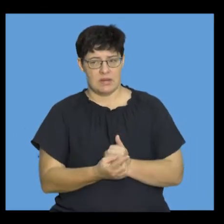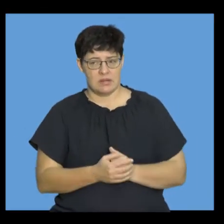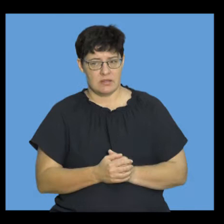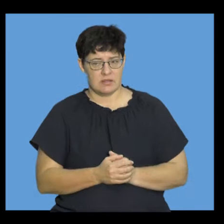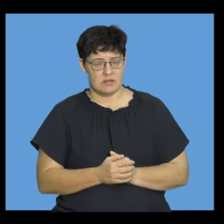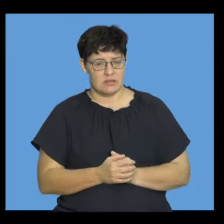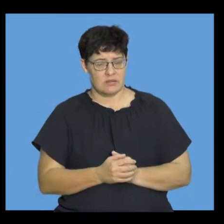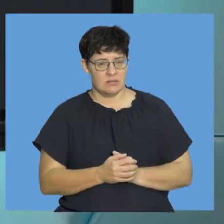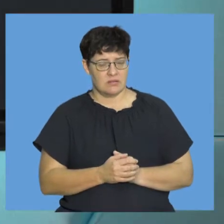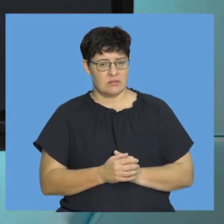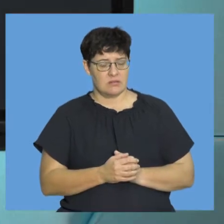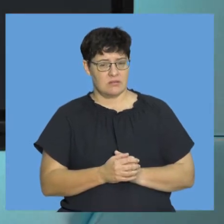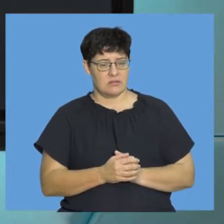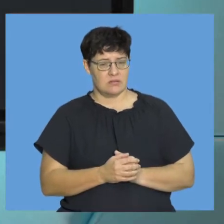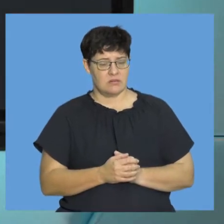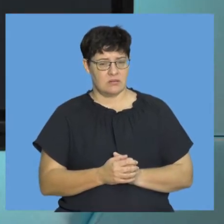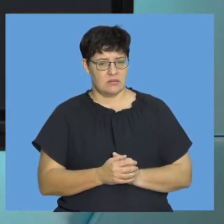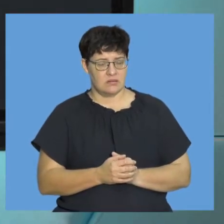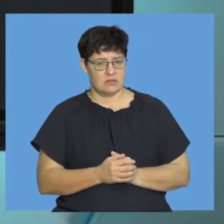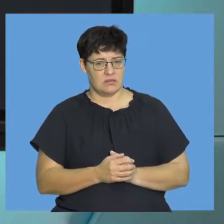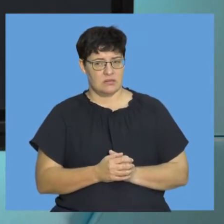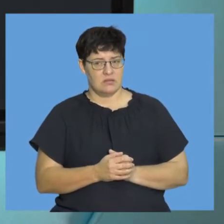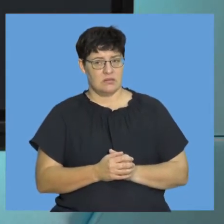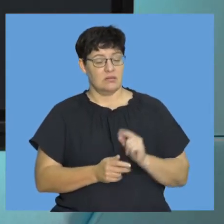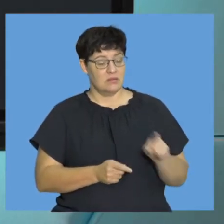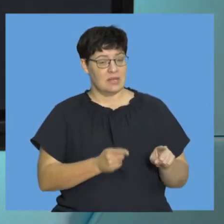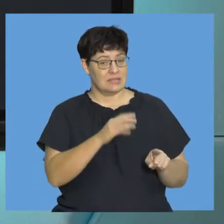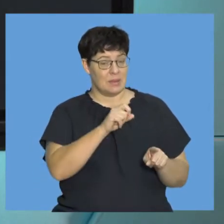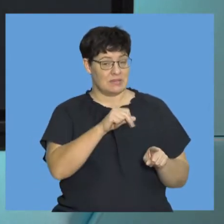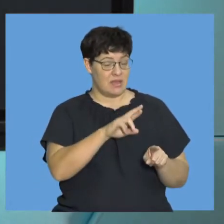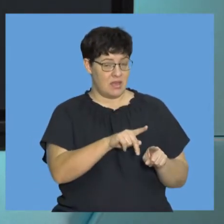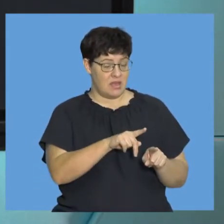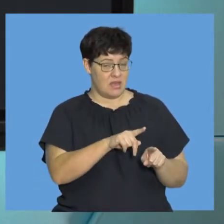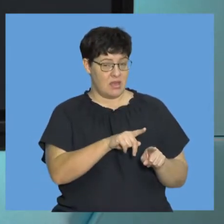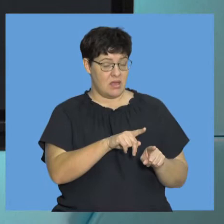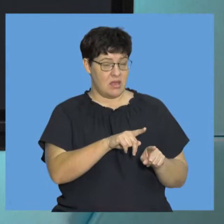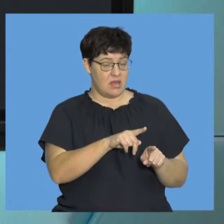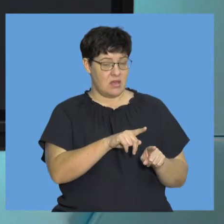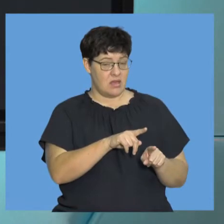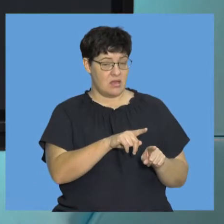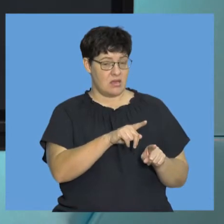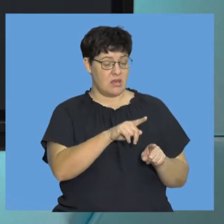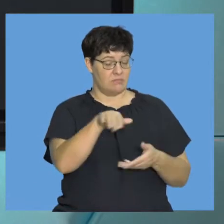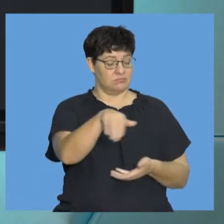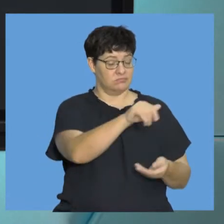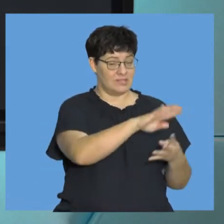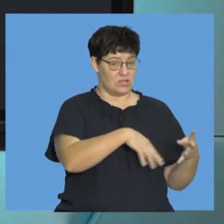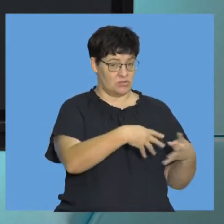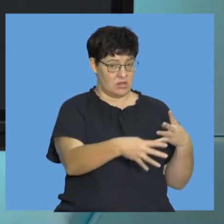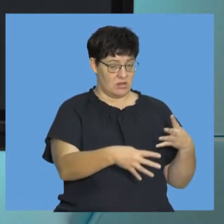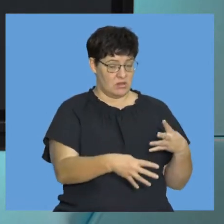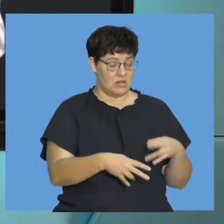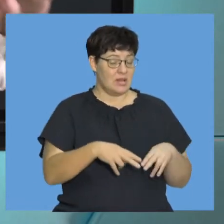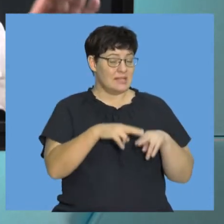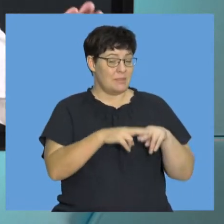Now think about this. If my debtors collection schedule was dependent on